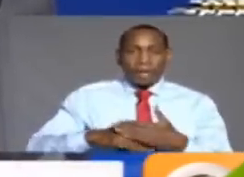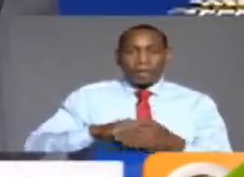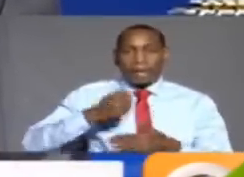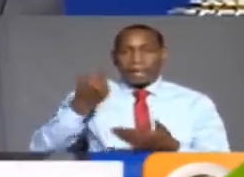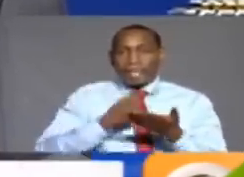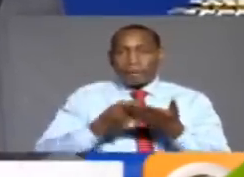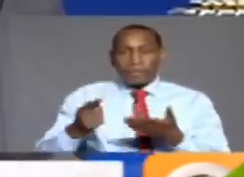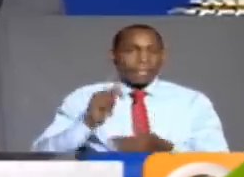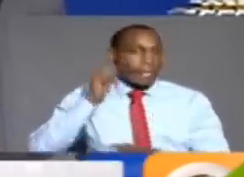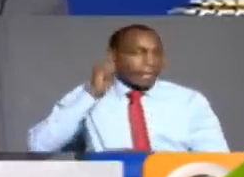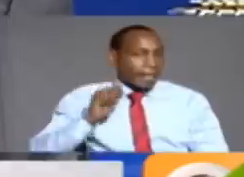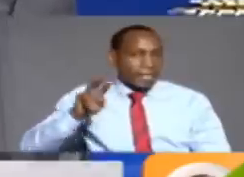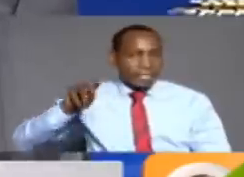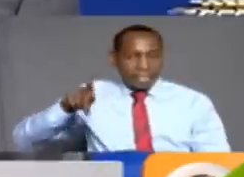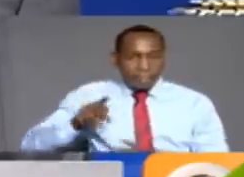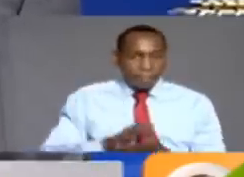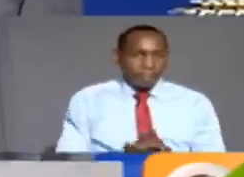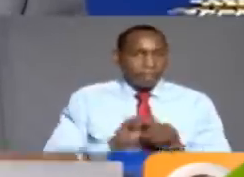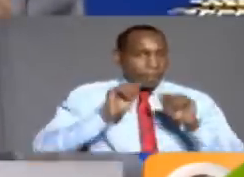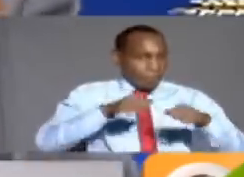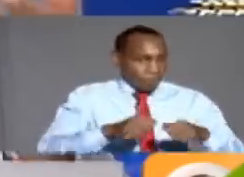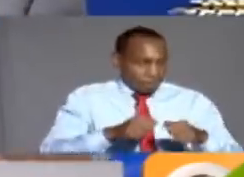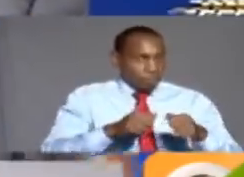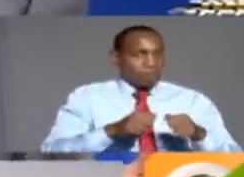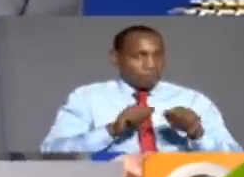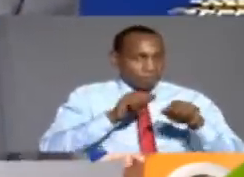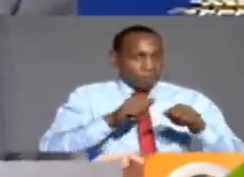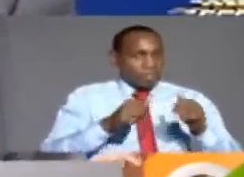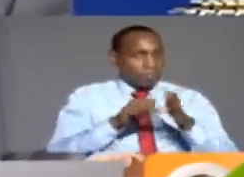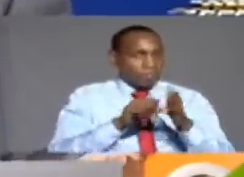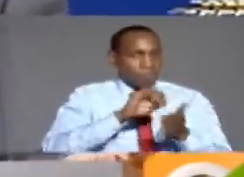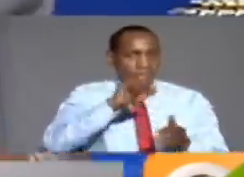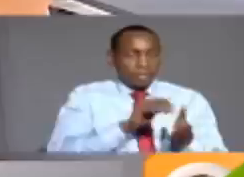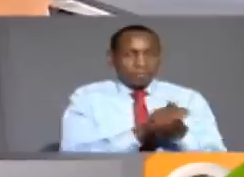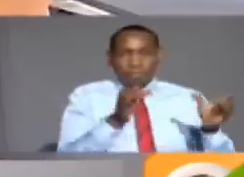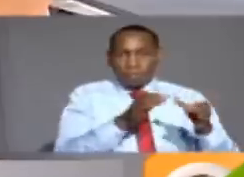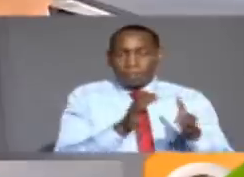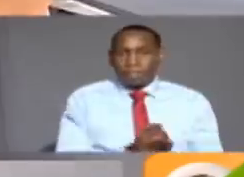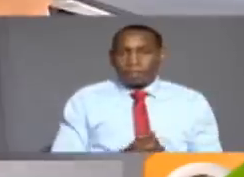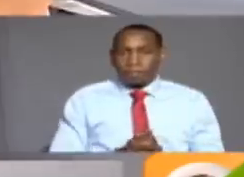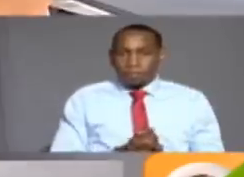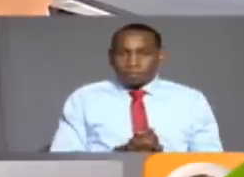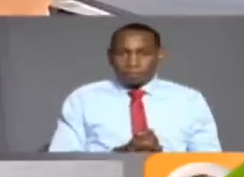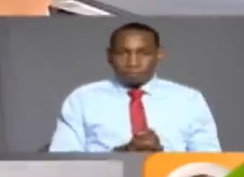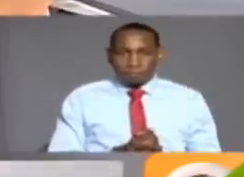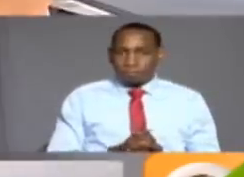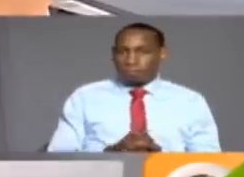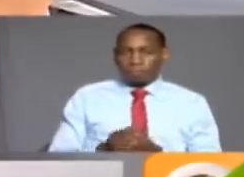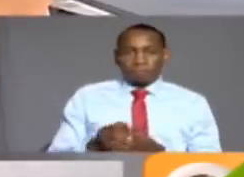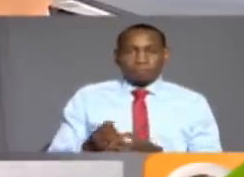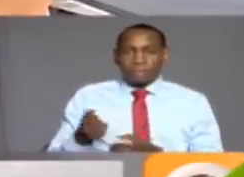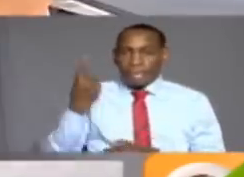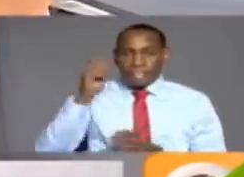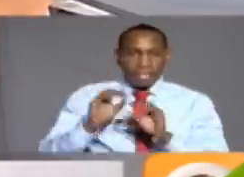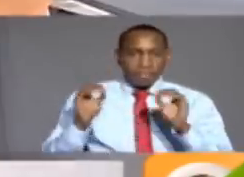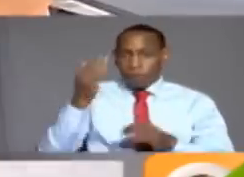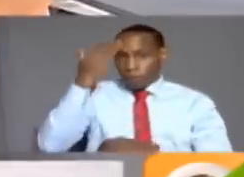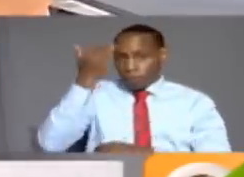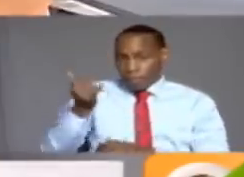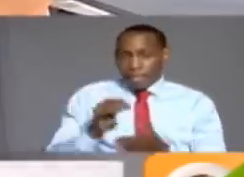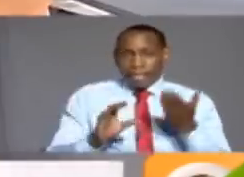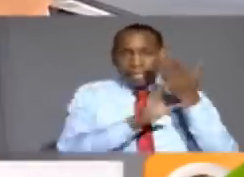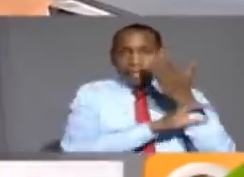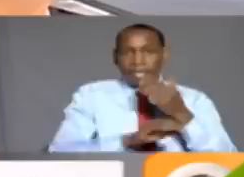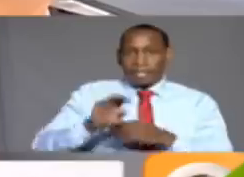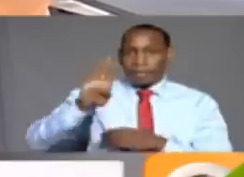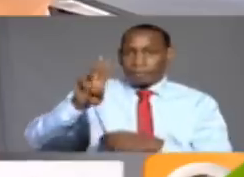Kalenjin MPs. Well, and the other week, you can look at it that way, you can look at it that the problem in Jubilee. No, okay. I don't understand why. But why in a country